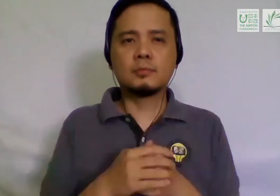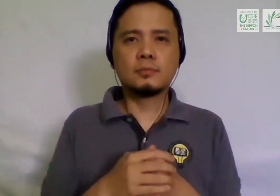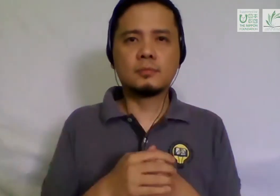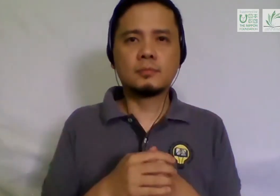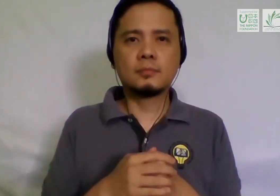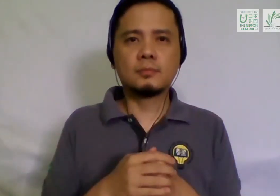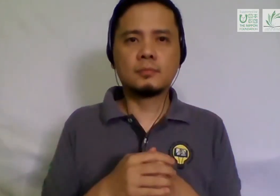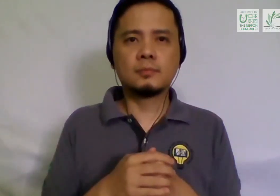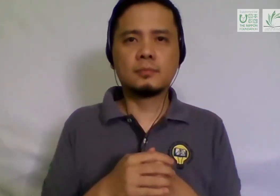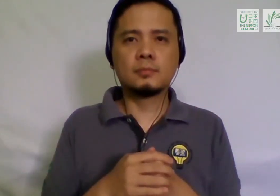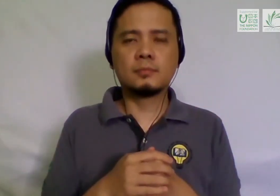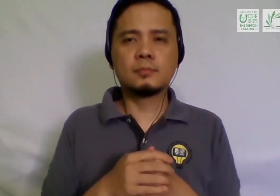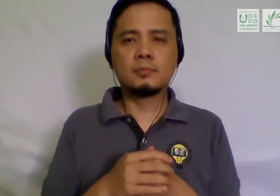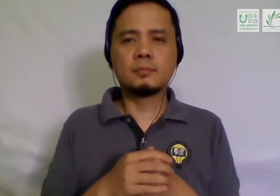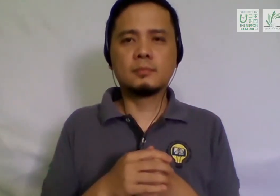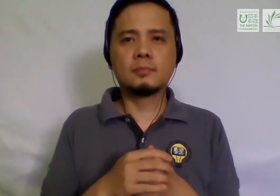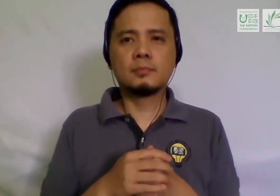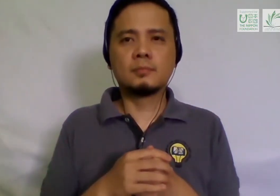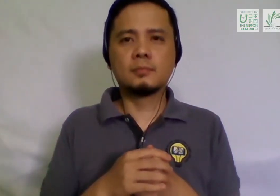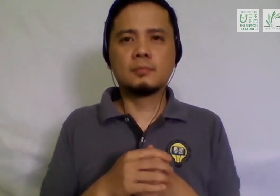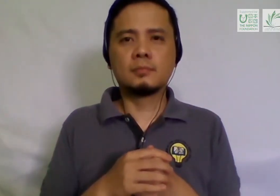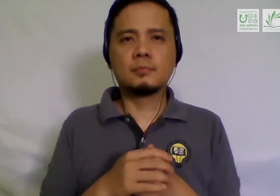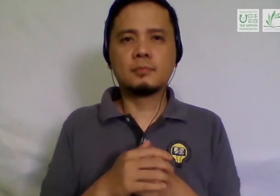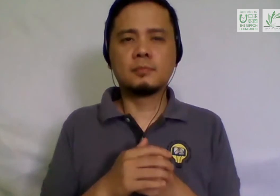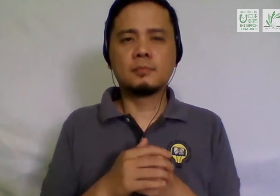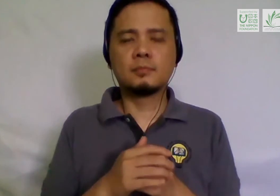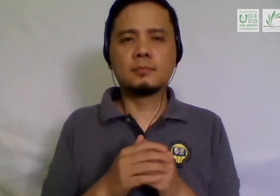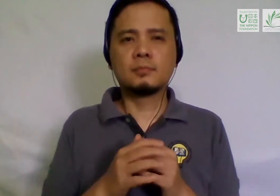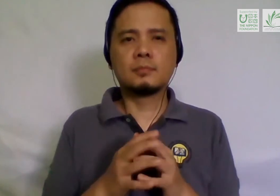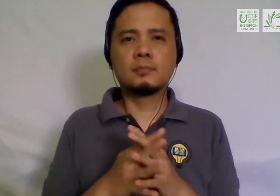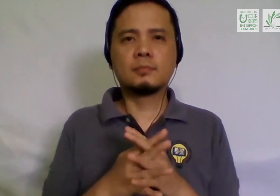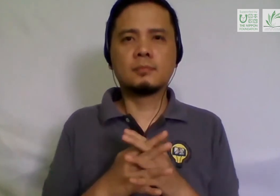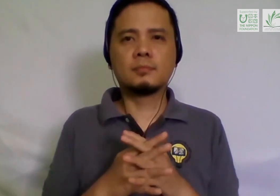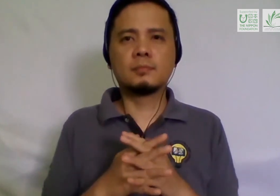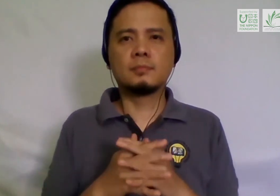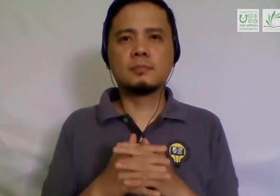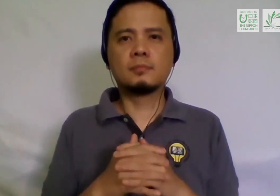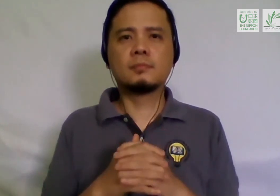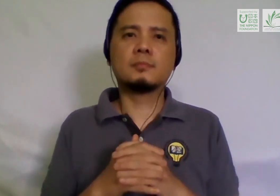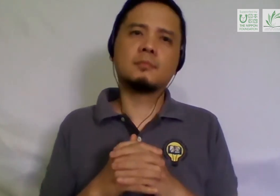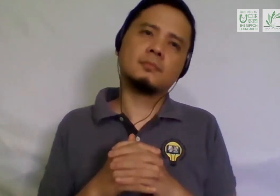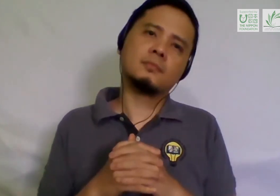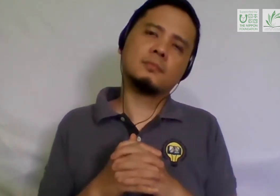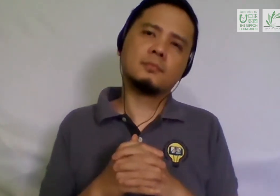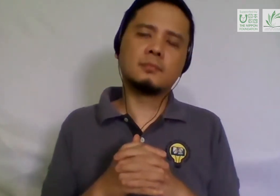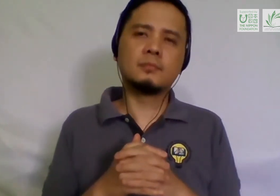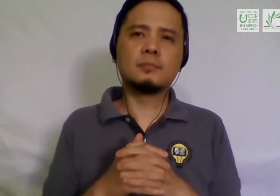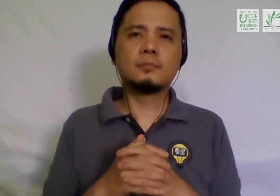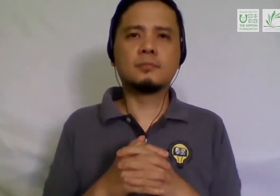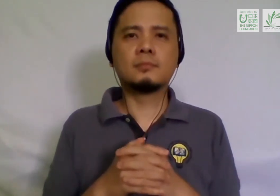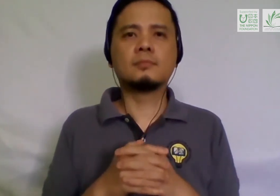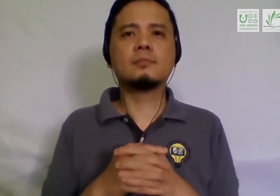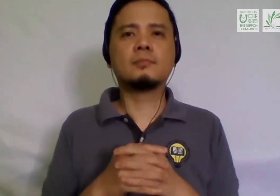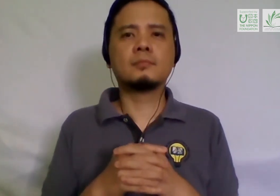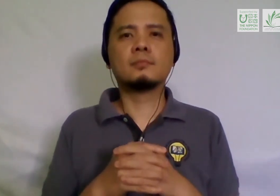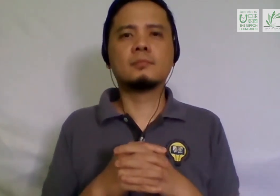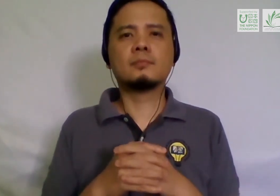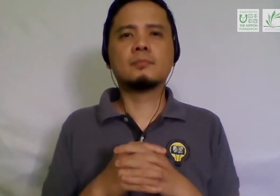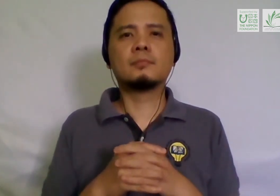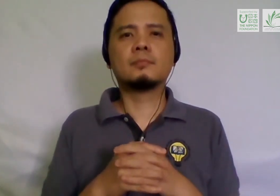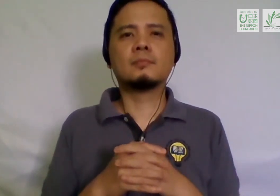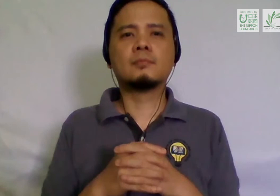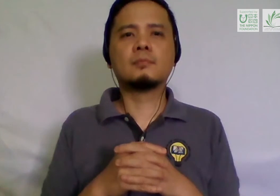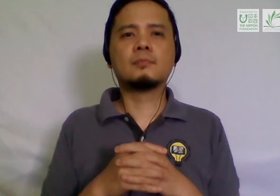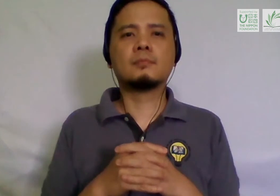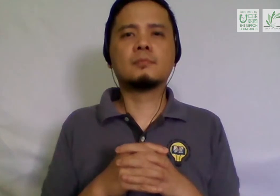Meng is saying B. Jasmine is saying C. Shaka is also C. Marvin is saying